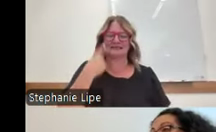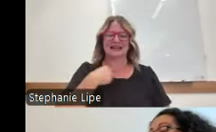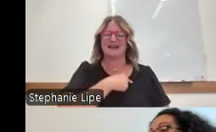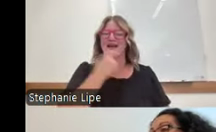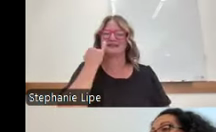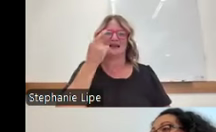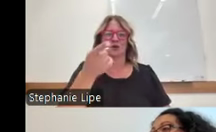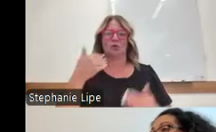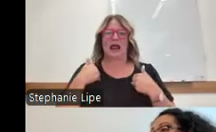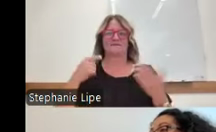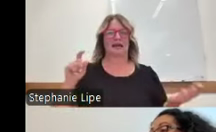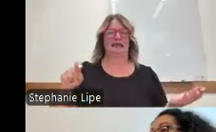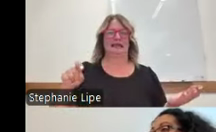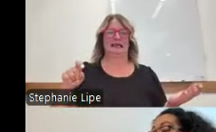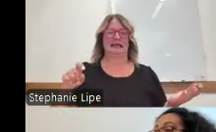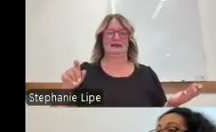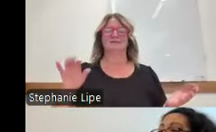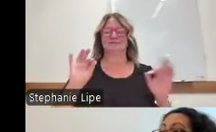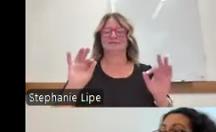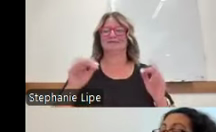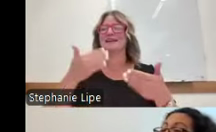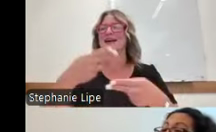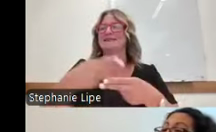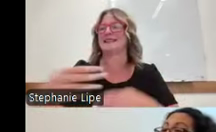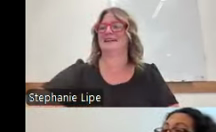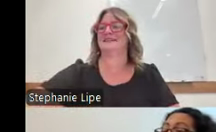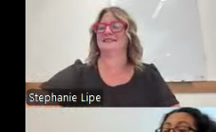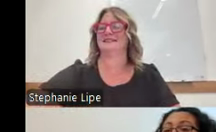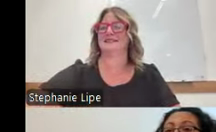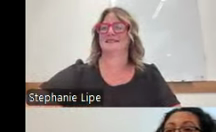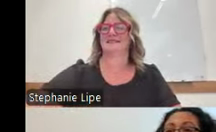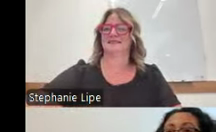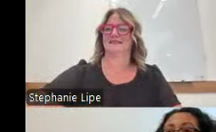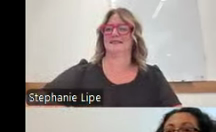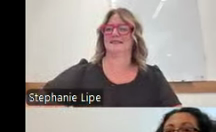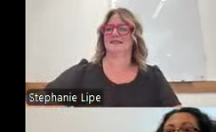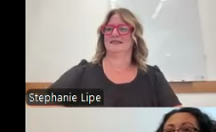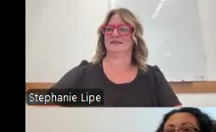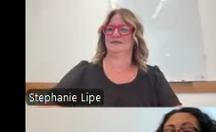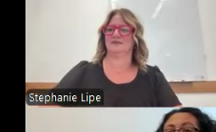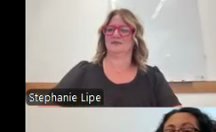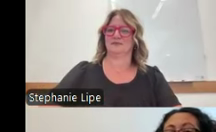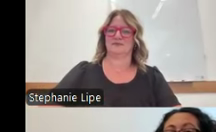your needs, and you can come see us at any time if there's a need so we can work together. Next slide, please.